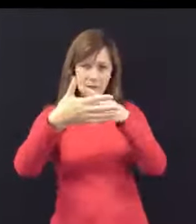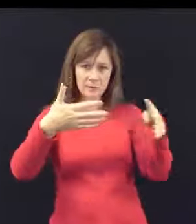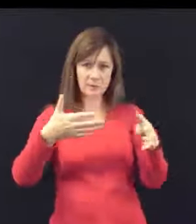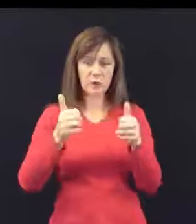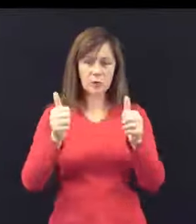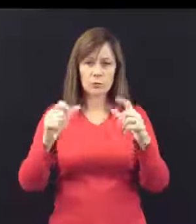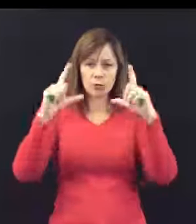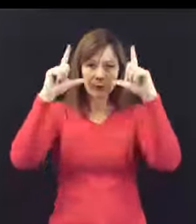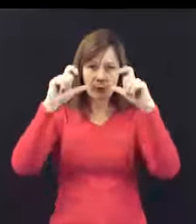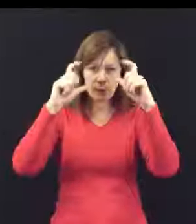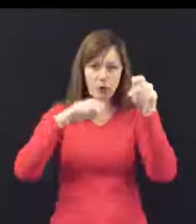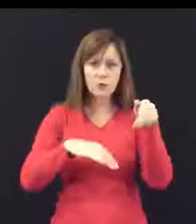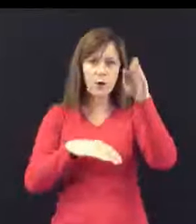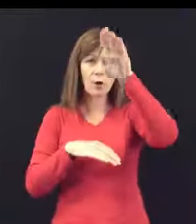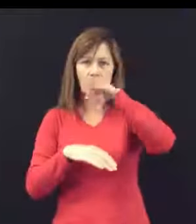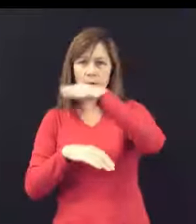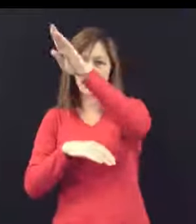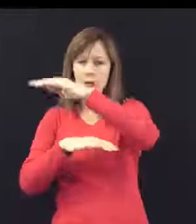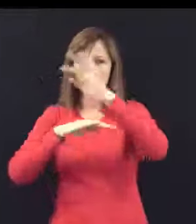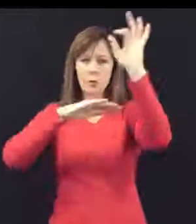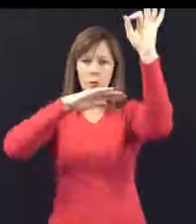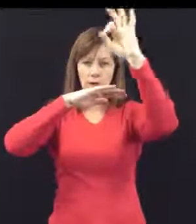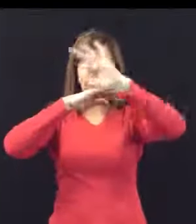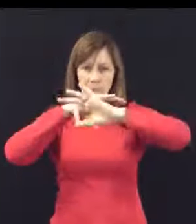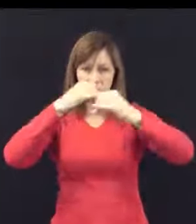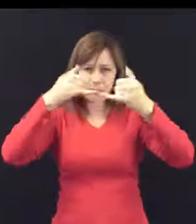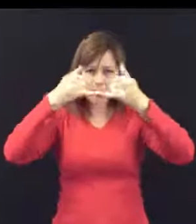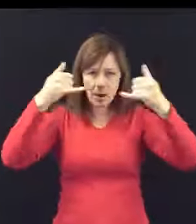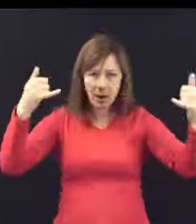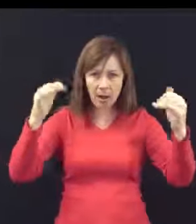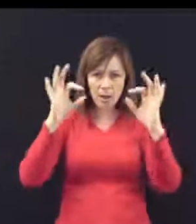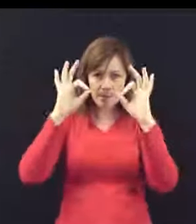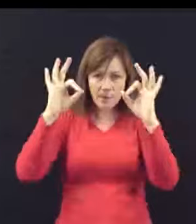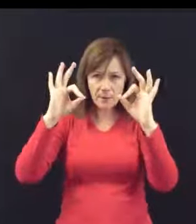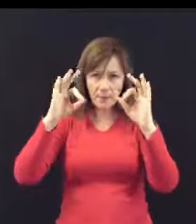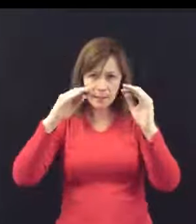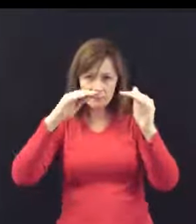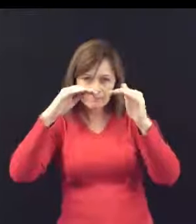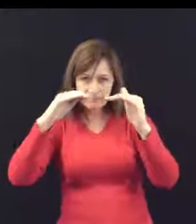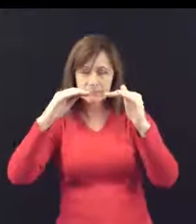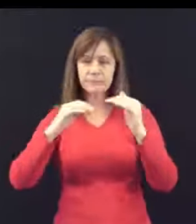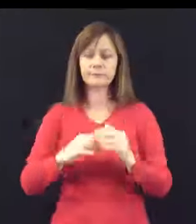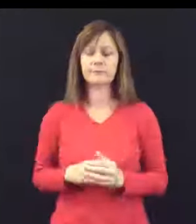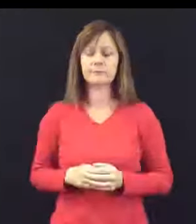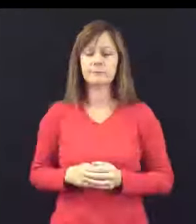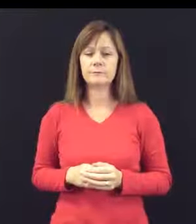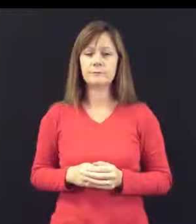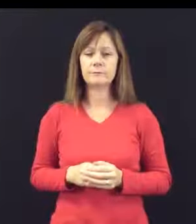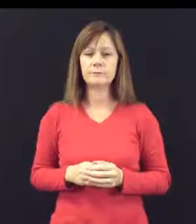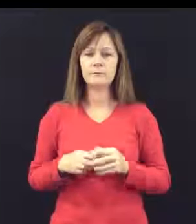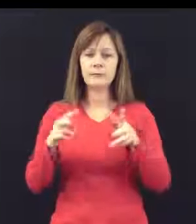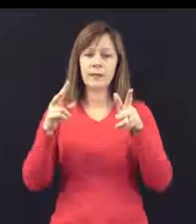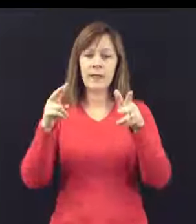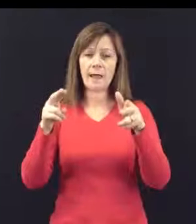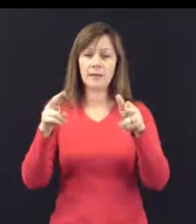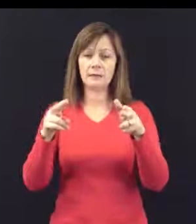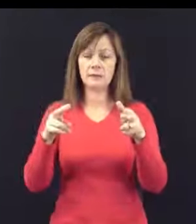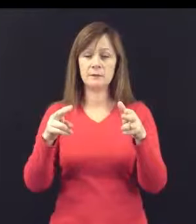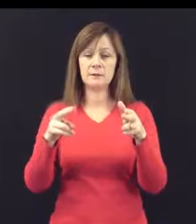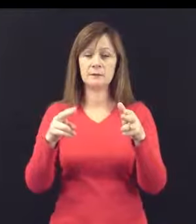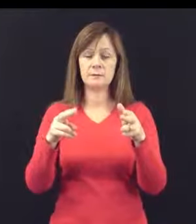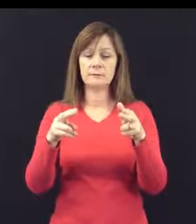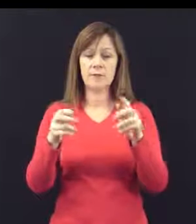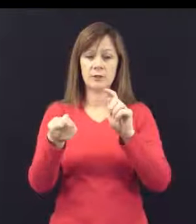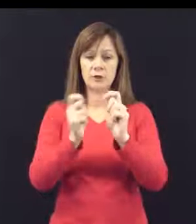camera, you have an Options button. Tap on that and you can choose to display some grid lines on the screen, handy for making sure your horizon